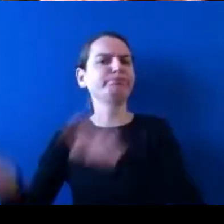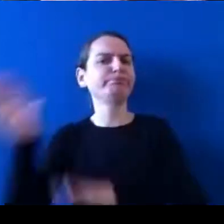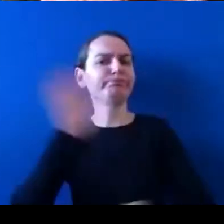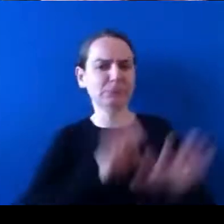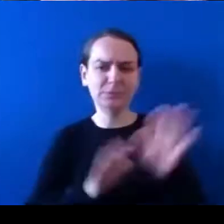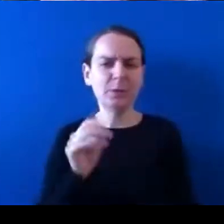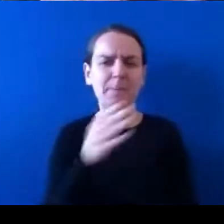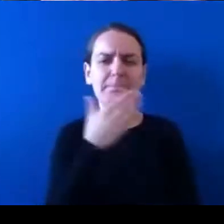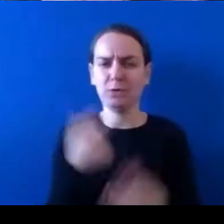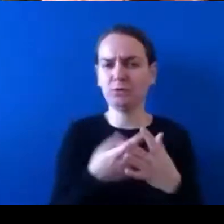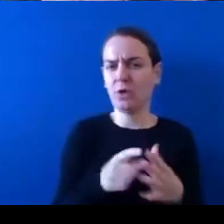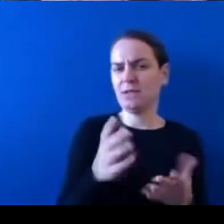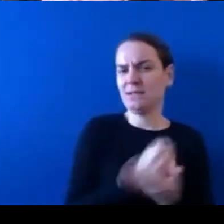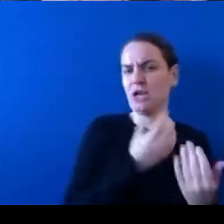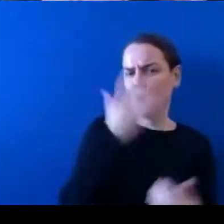What do you need?